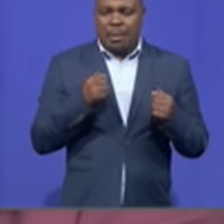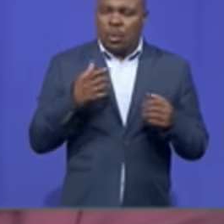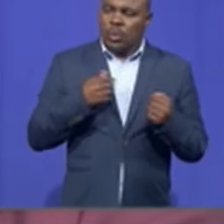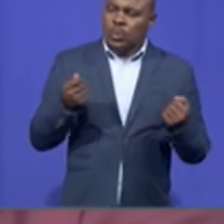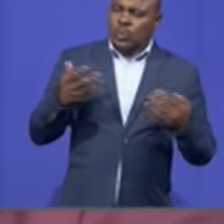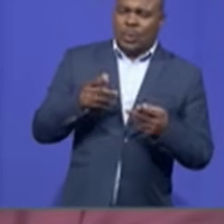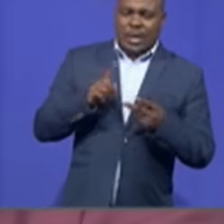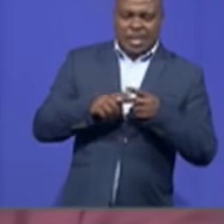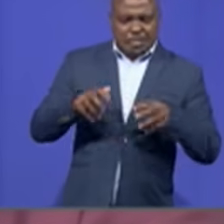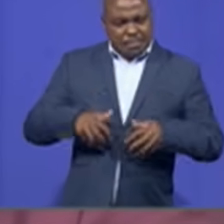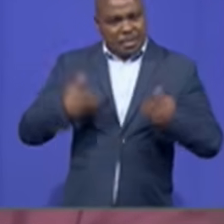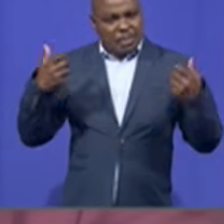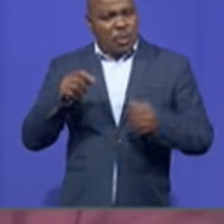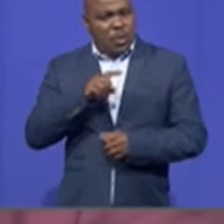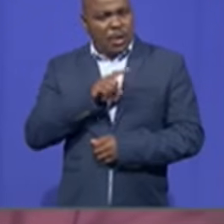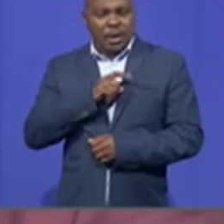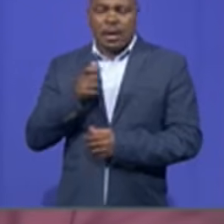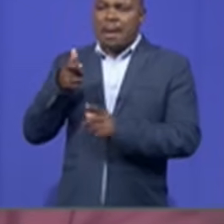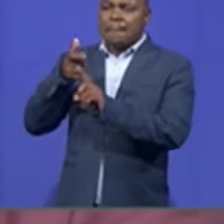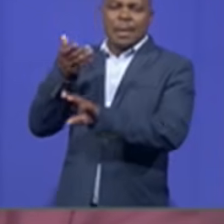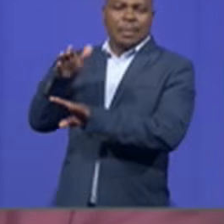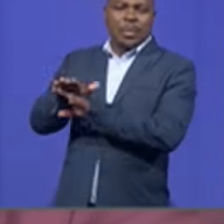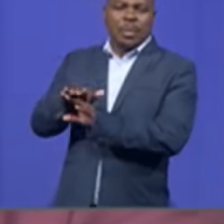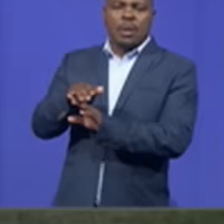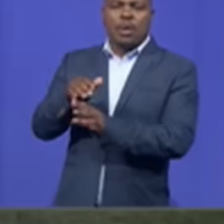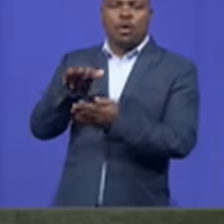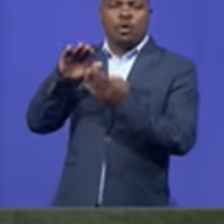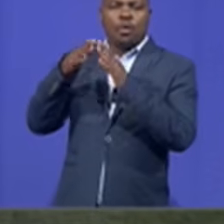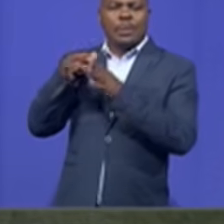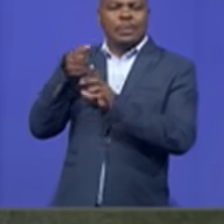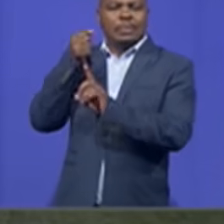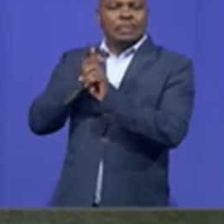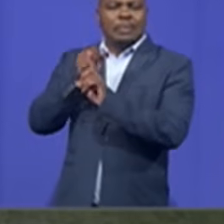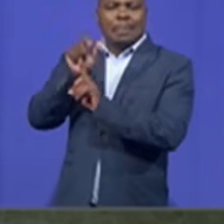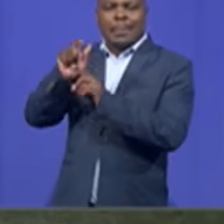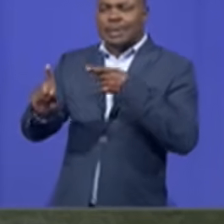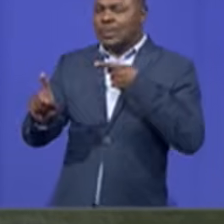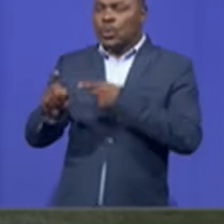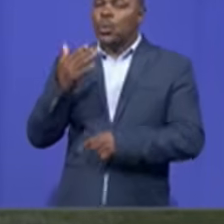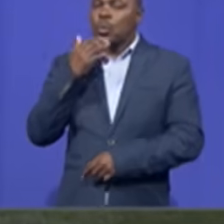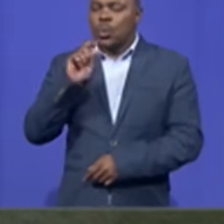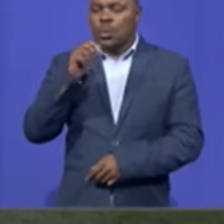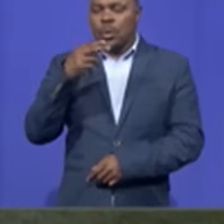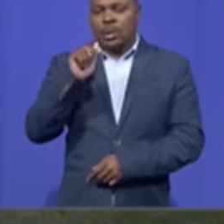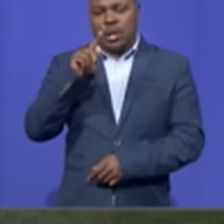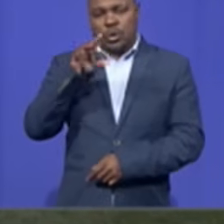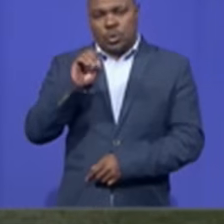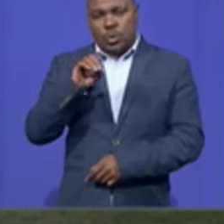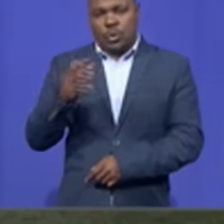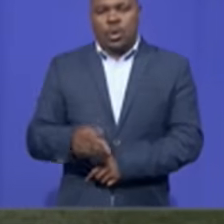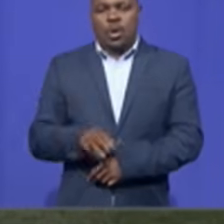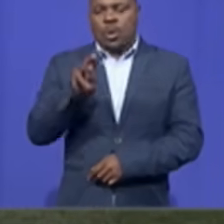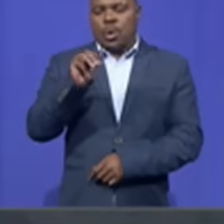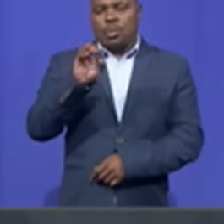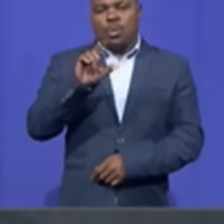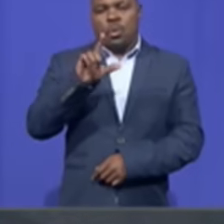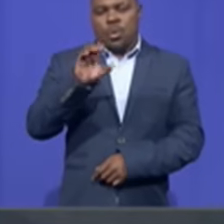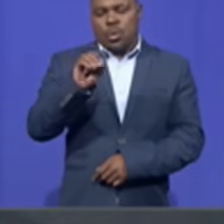and outraged by the barbaric killing of a community activist, Thato